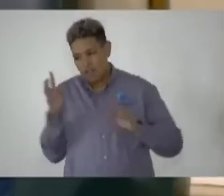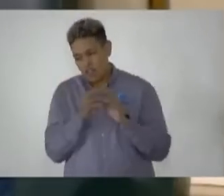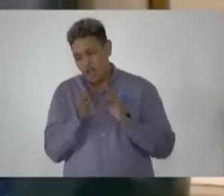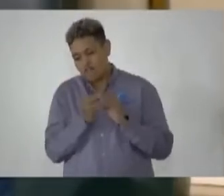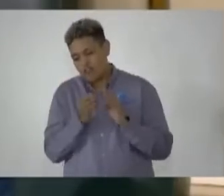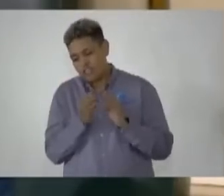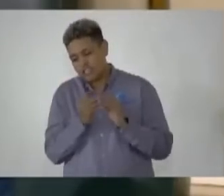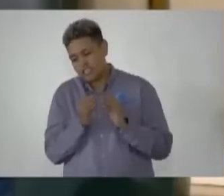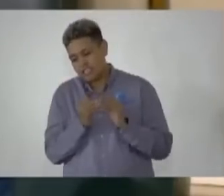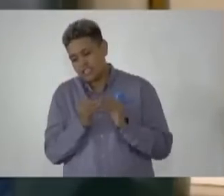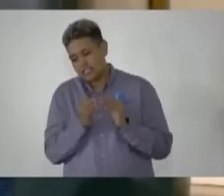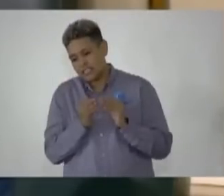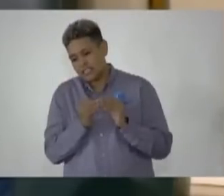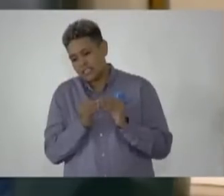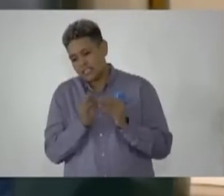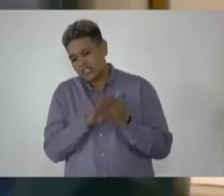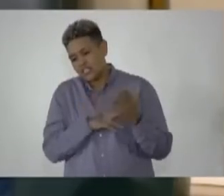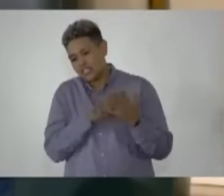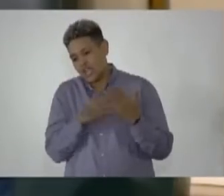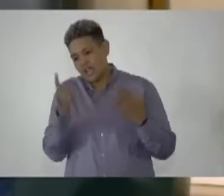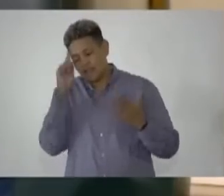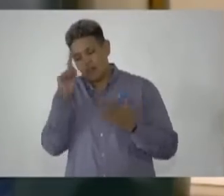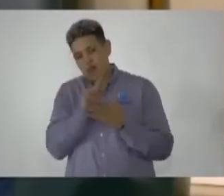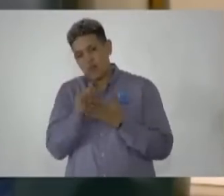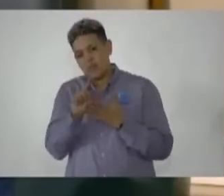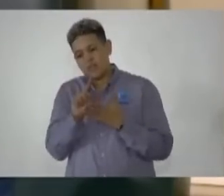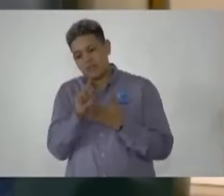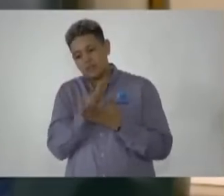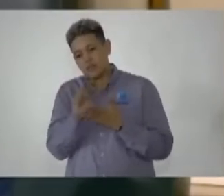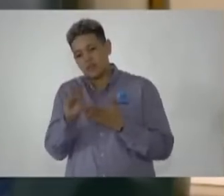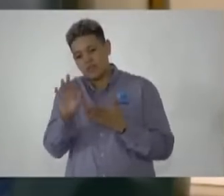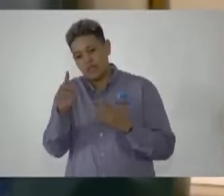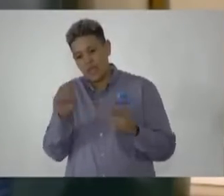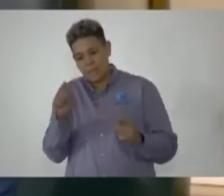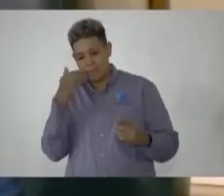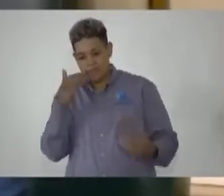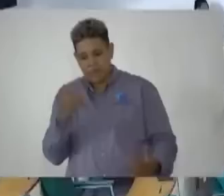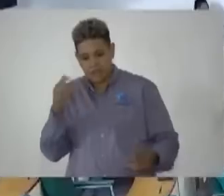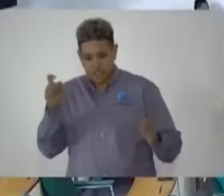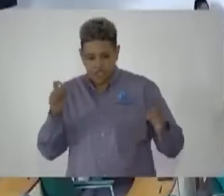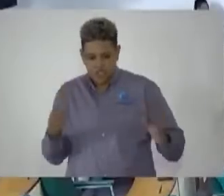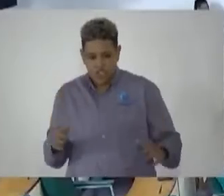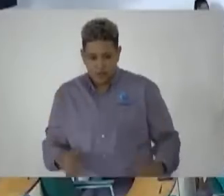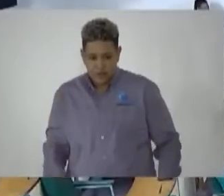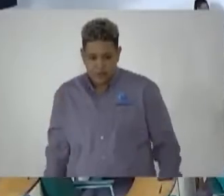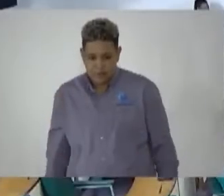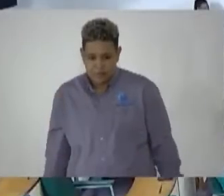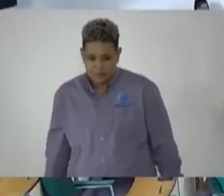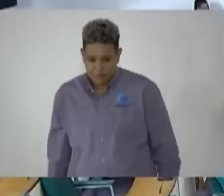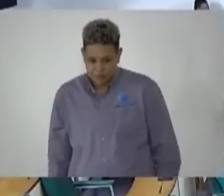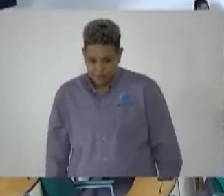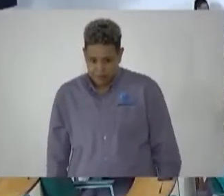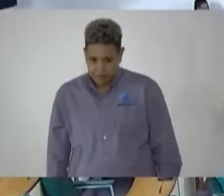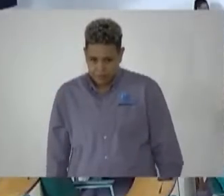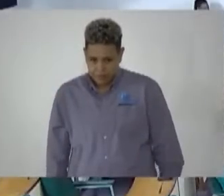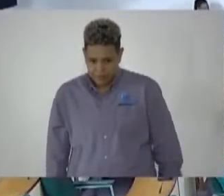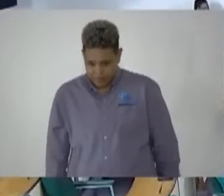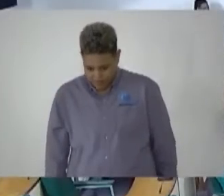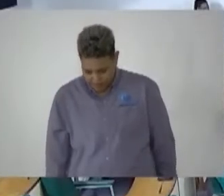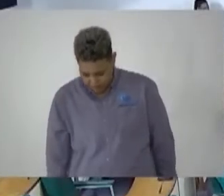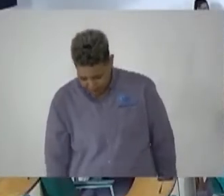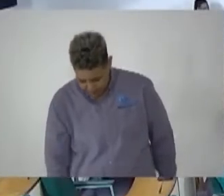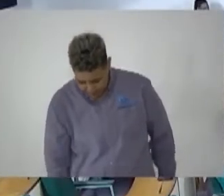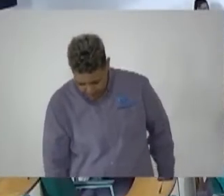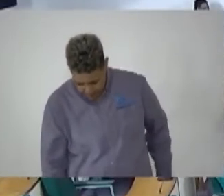conference scheduled for week after next. I thank you, Mr. President. Mr.